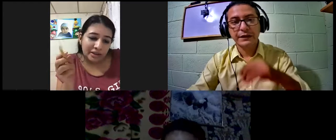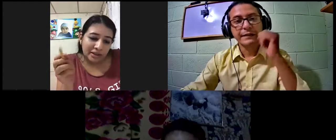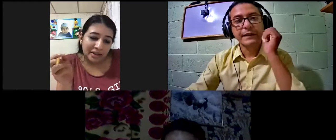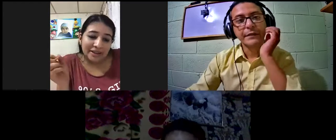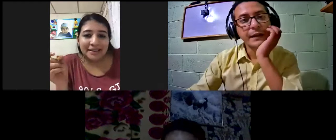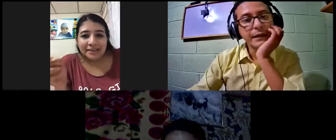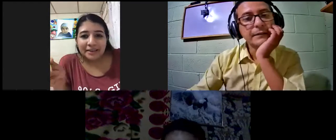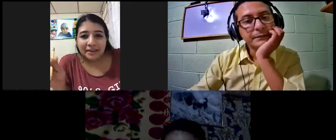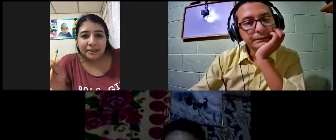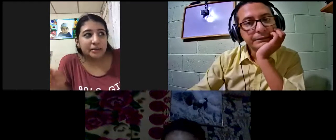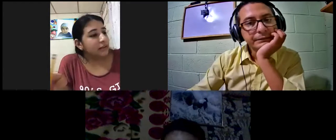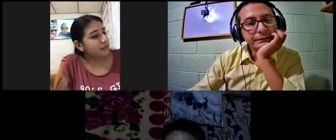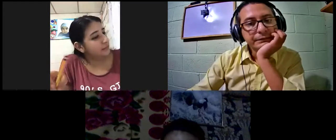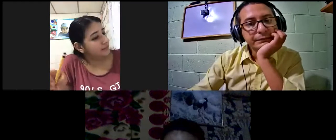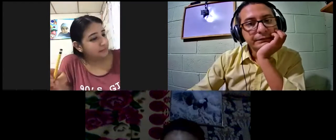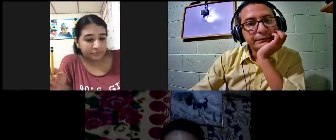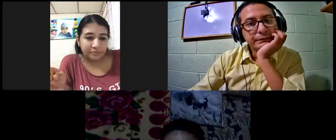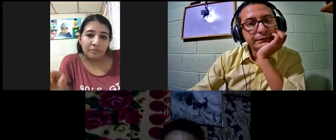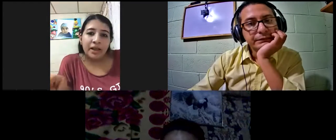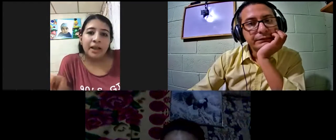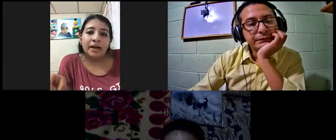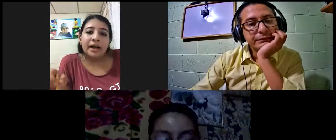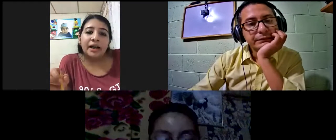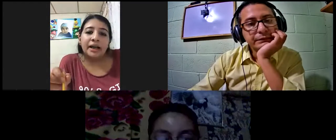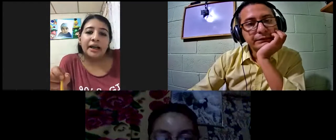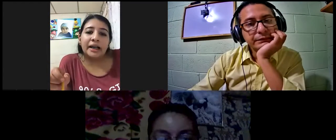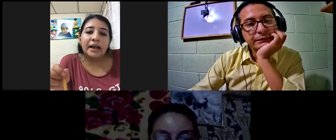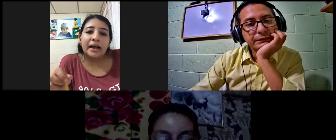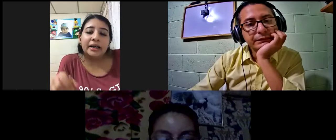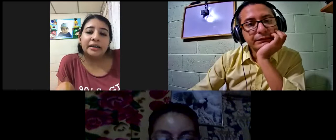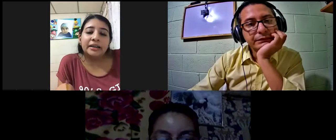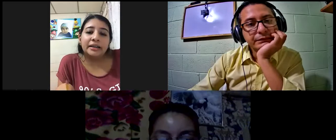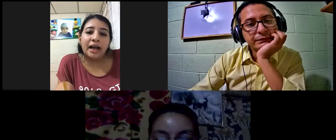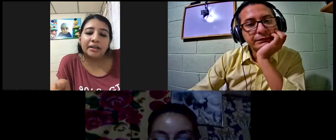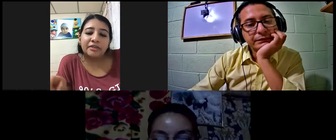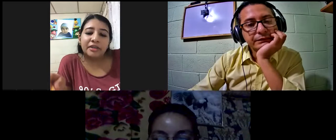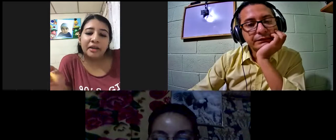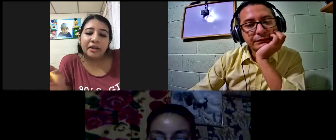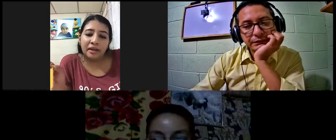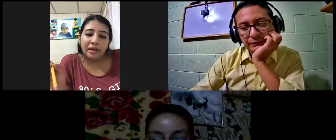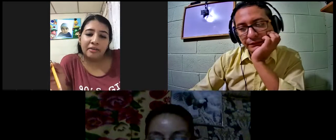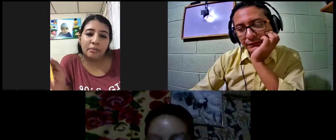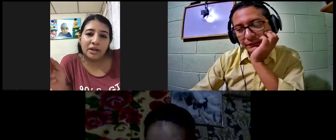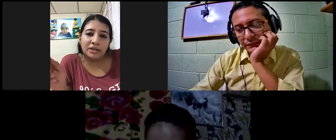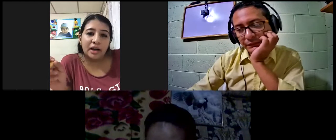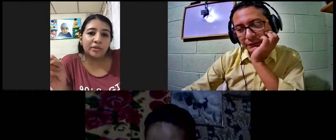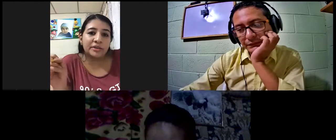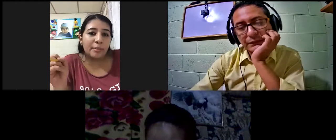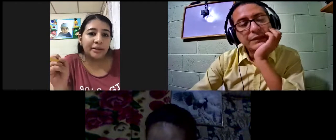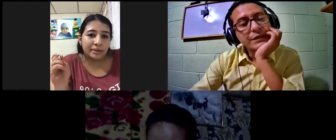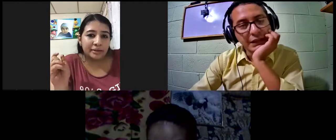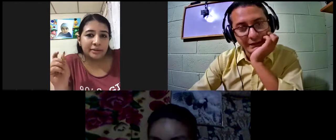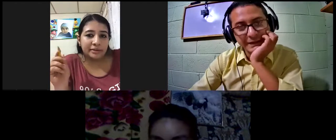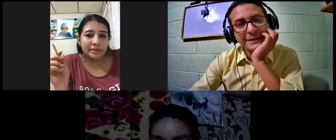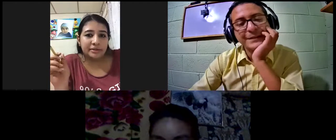2 minutes. Yes, tell me, Carla. Eran las actividades que vamos a hacer la otra